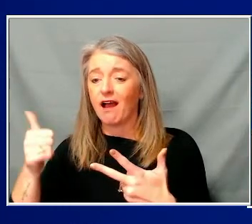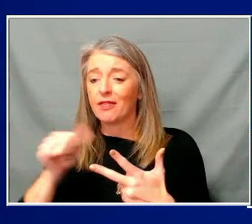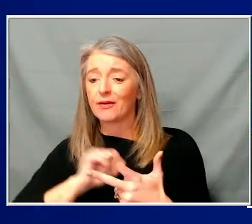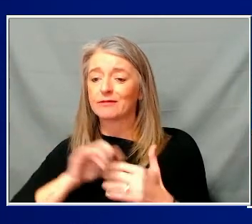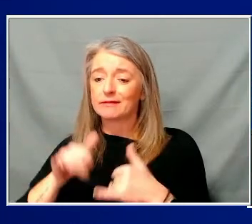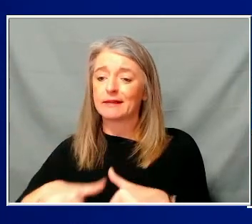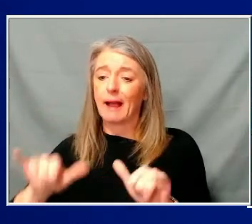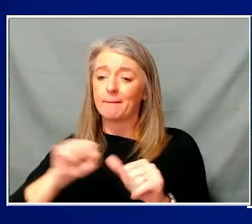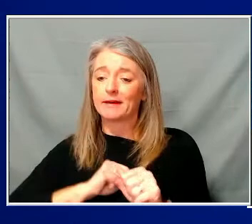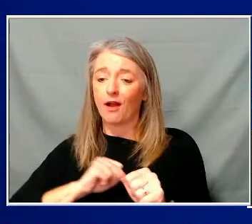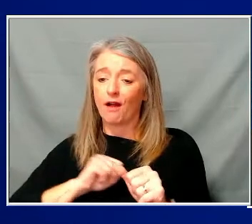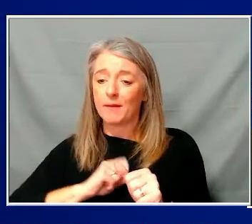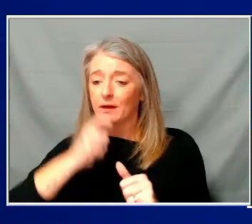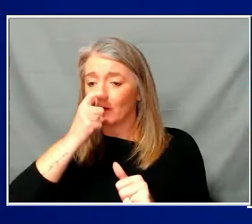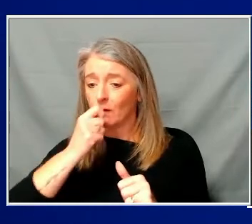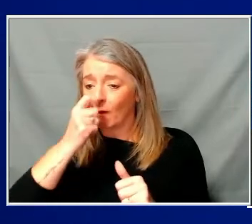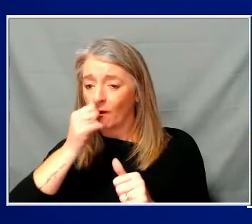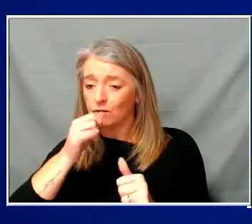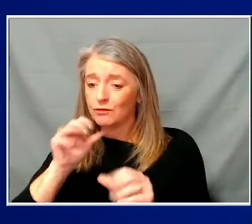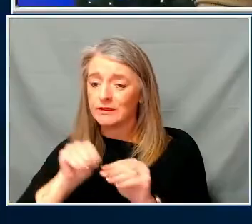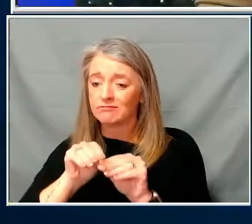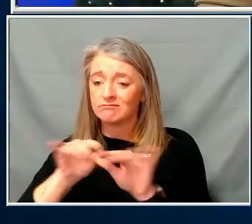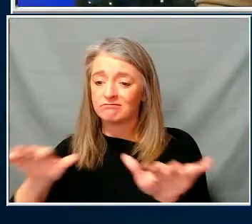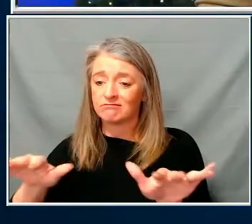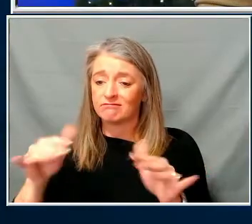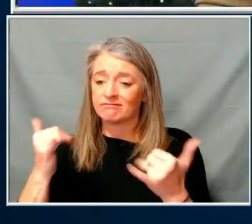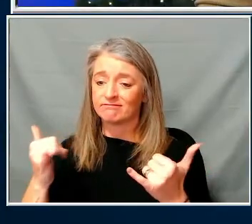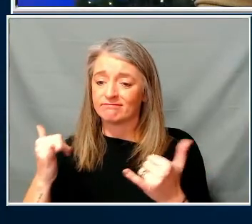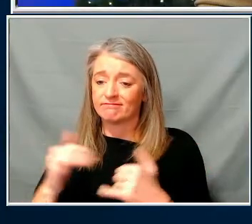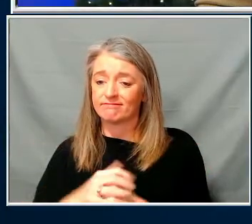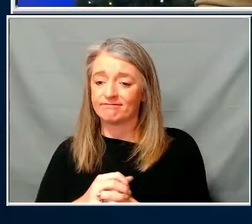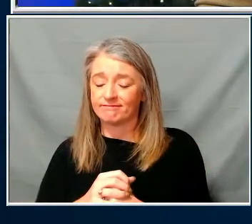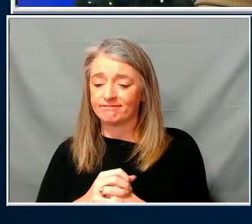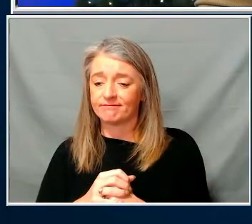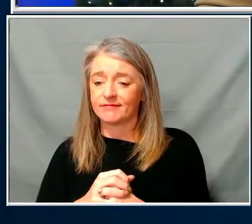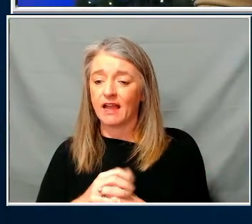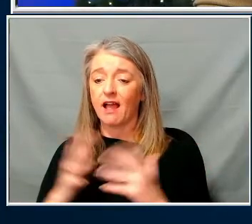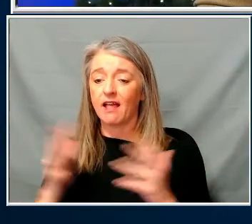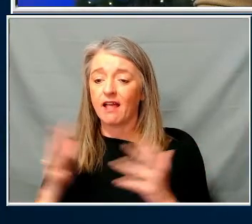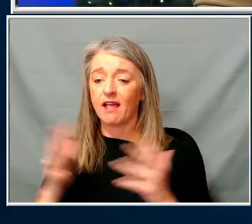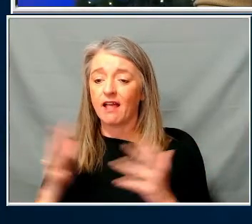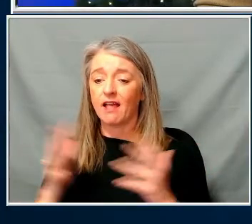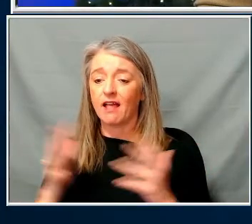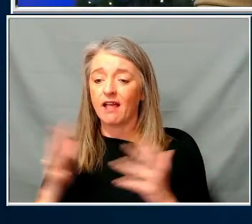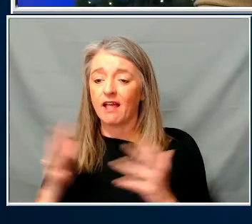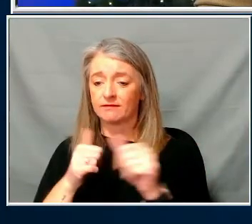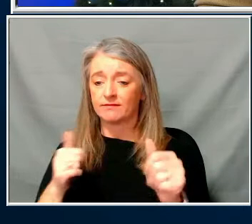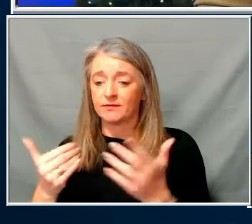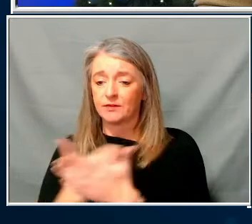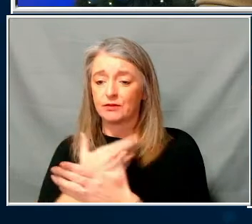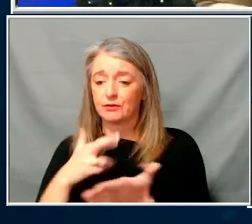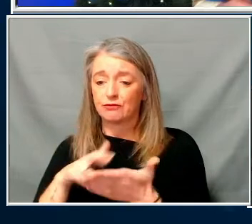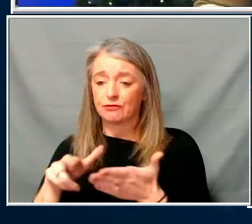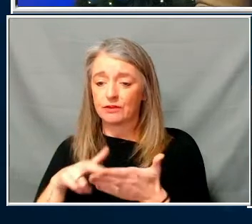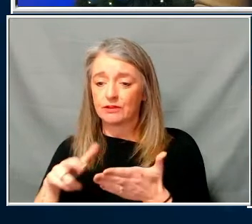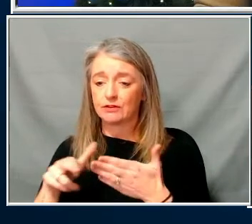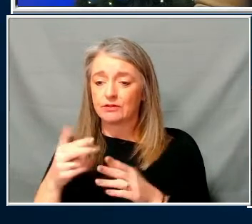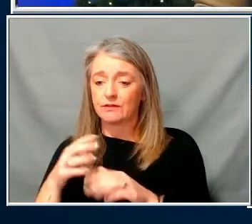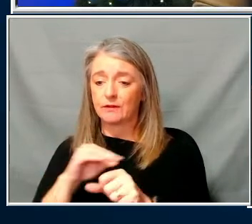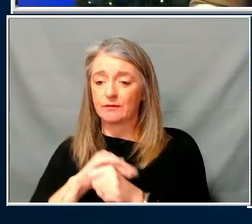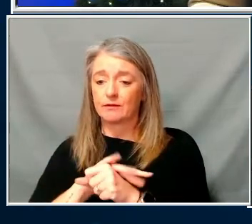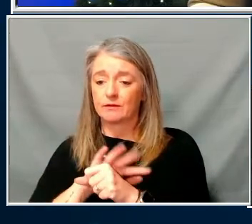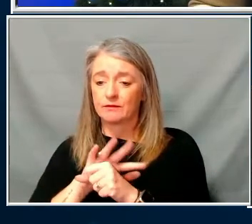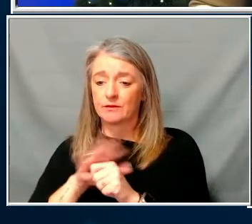really circulating at high levels now too as well. Yeah, a lot to dodge out there for sure. Doc Hawk, new research found stress from the COVID pandemic